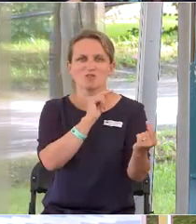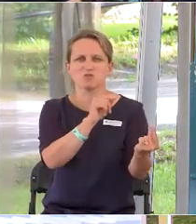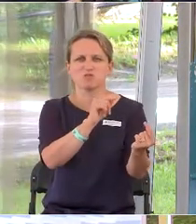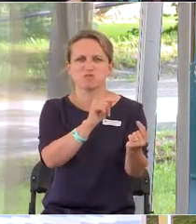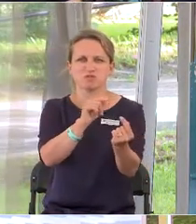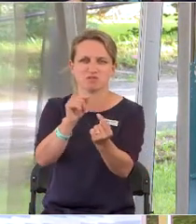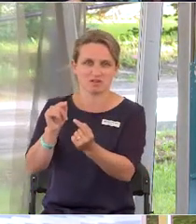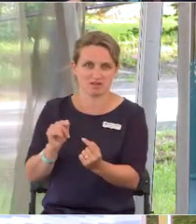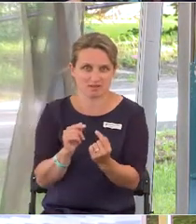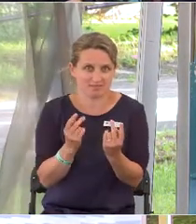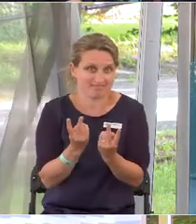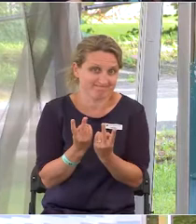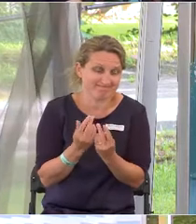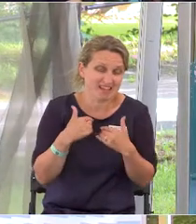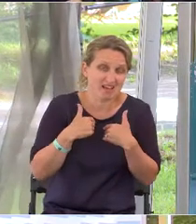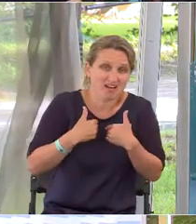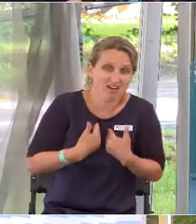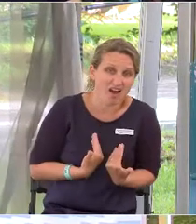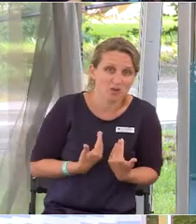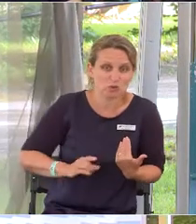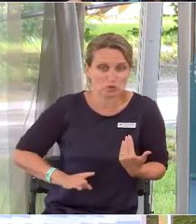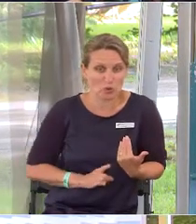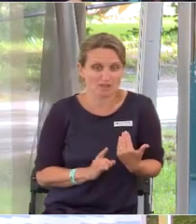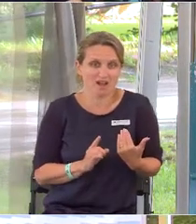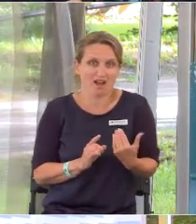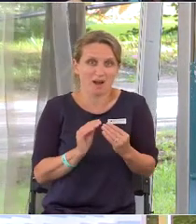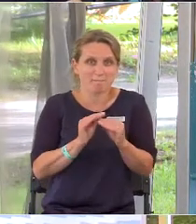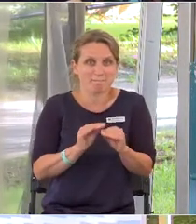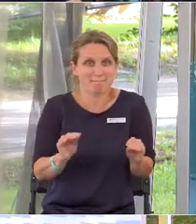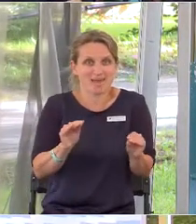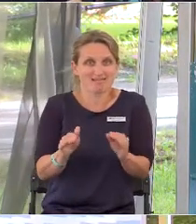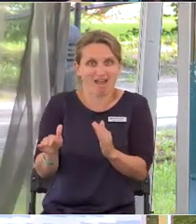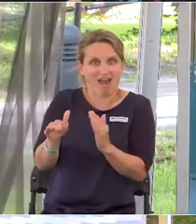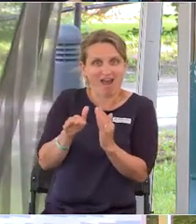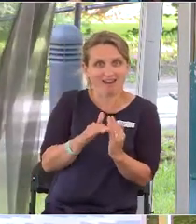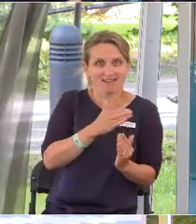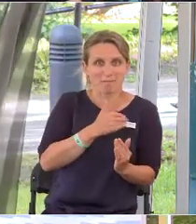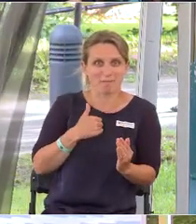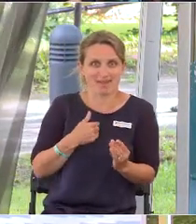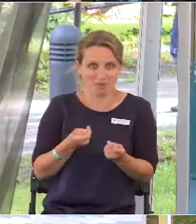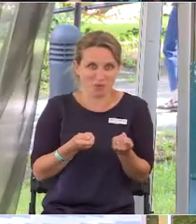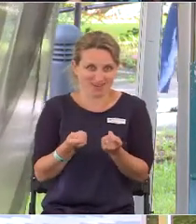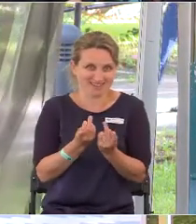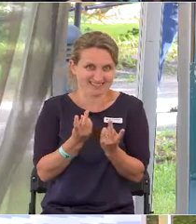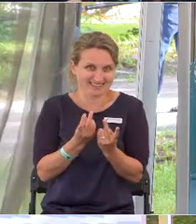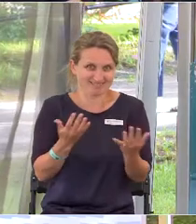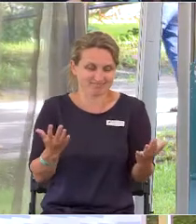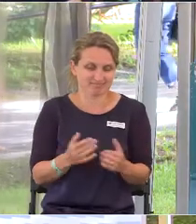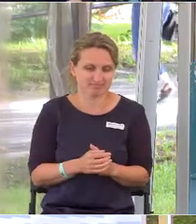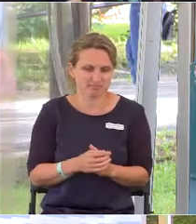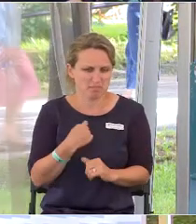is something that, unfortunately, social media has helped us to organize such things. Yes, I think that's a very